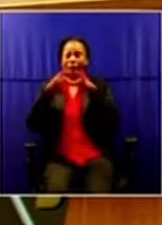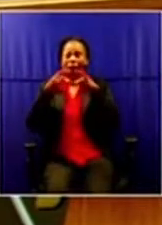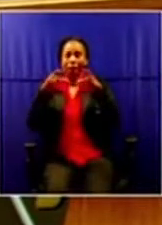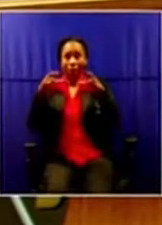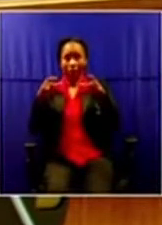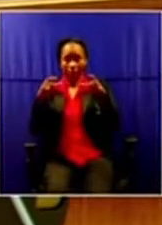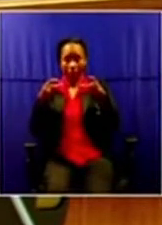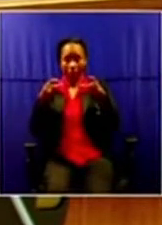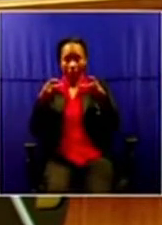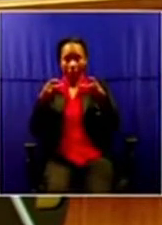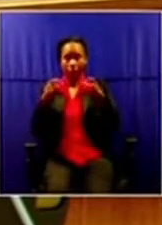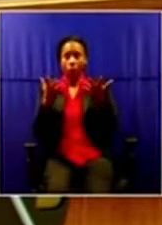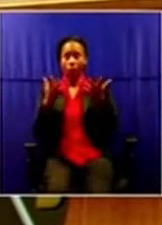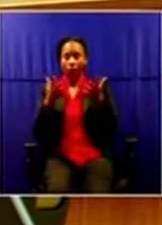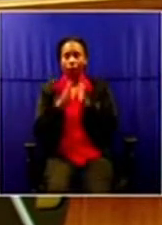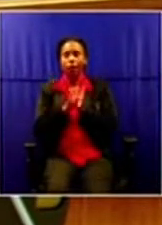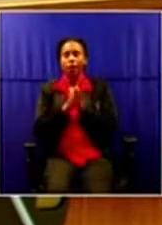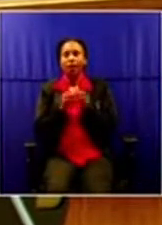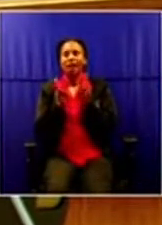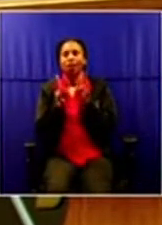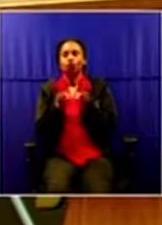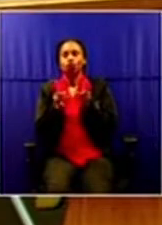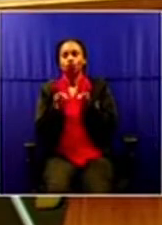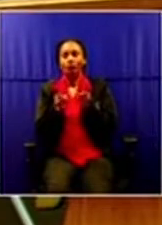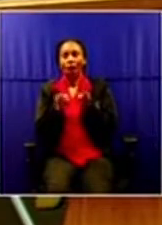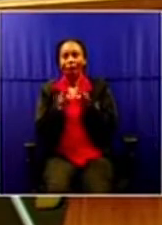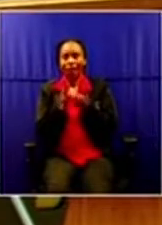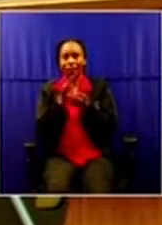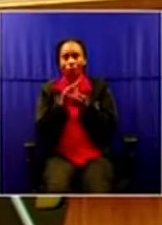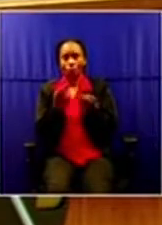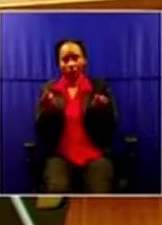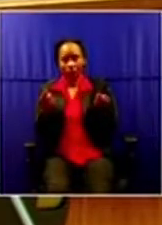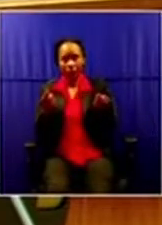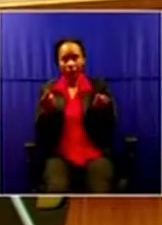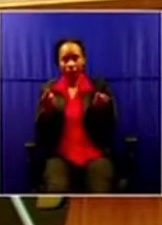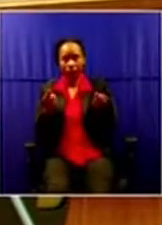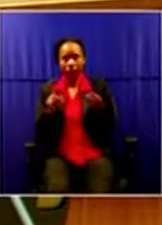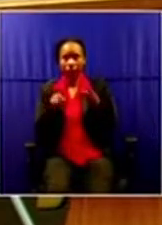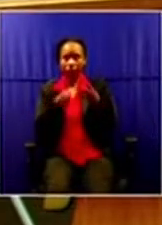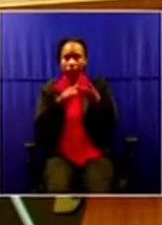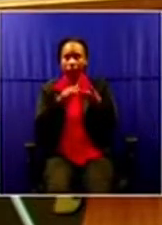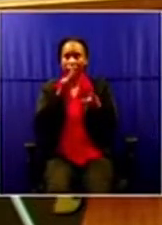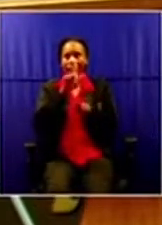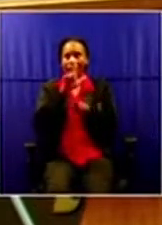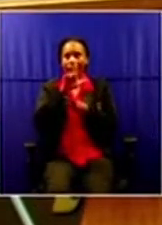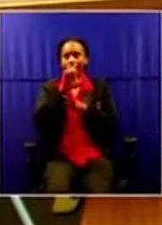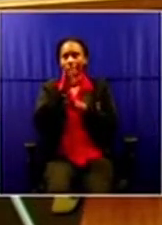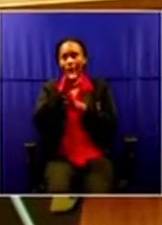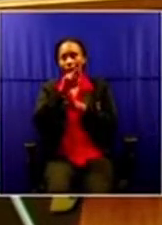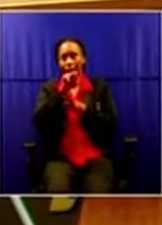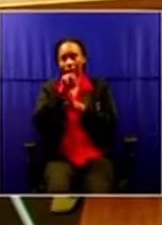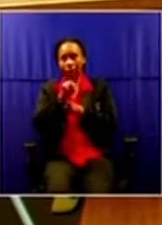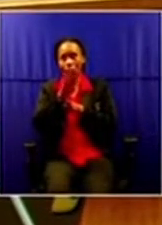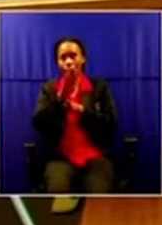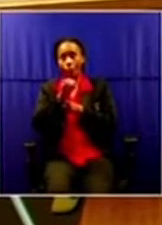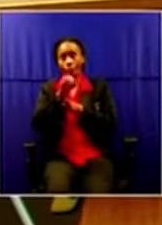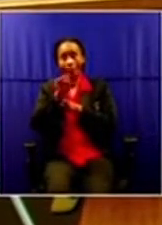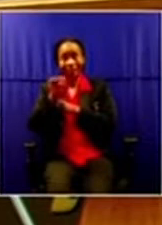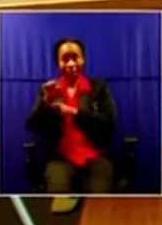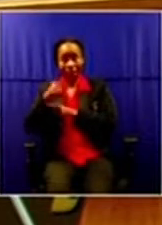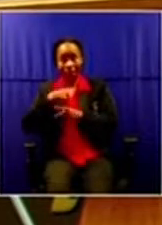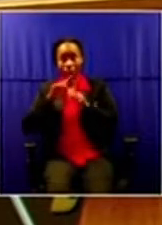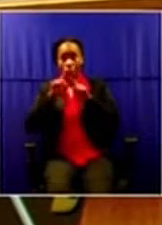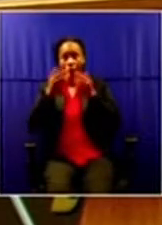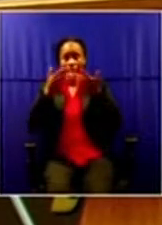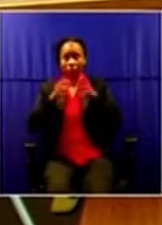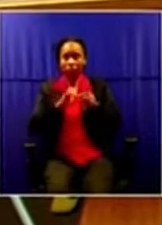is our natural resources. The fynbos that I spoke about last week is part of a